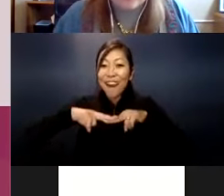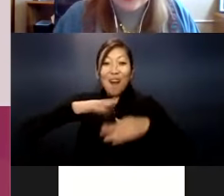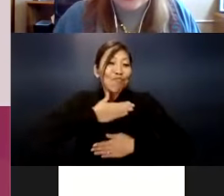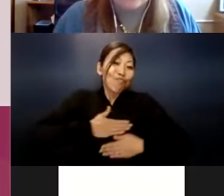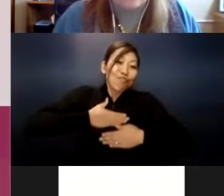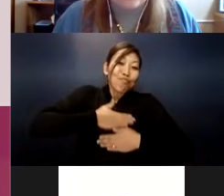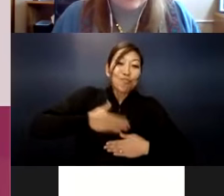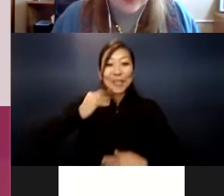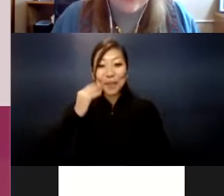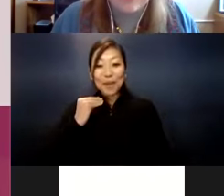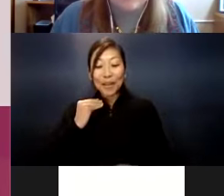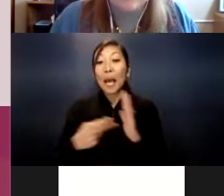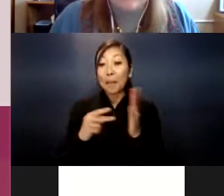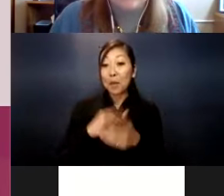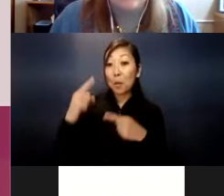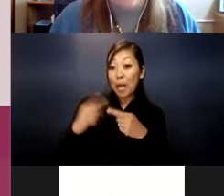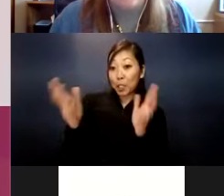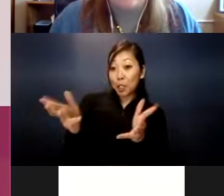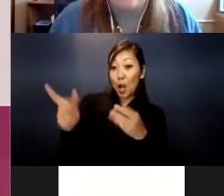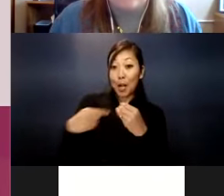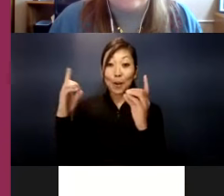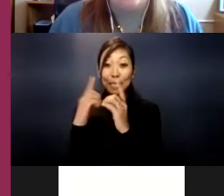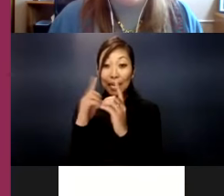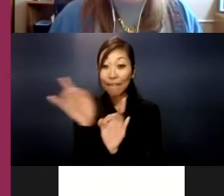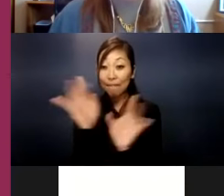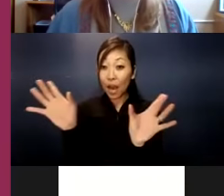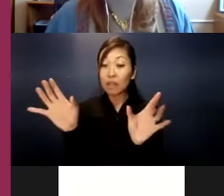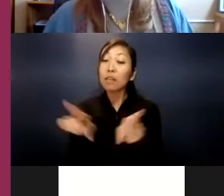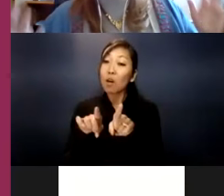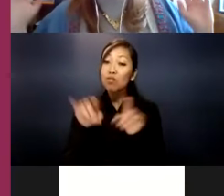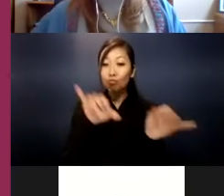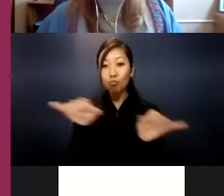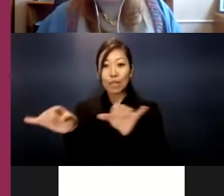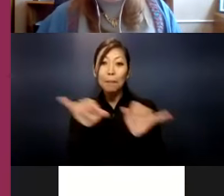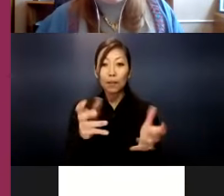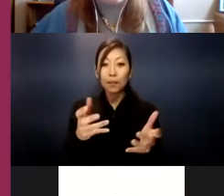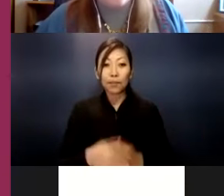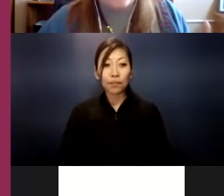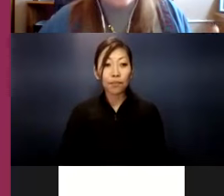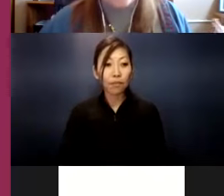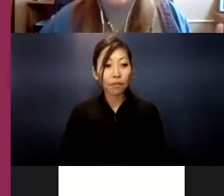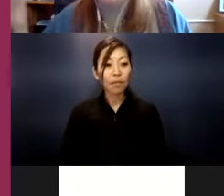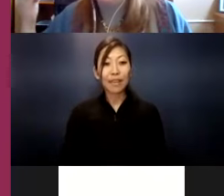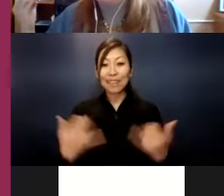your conversational tone to reflect that. All right. So what do we talk about?